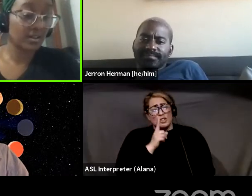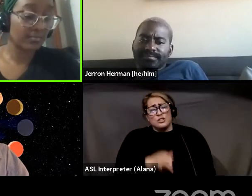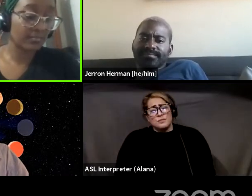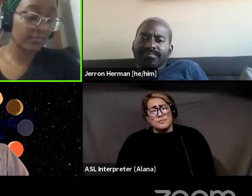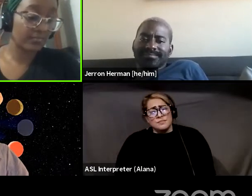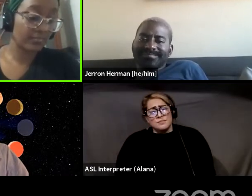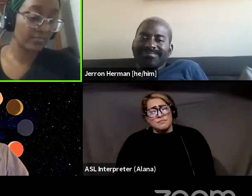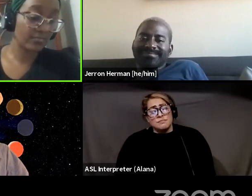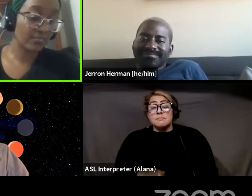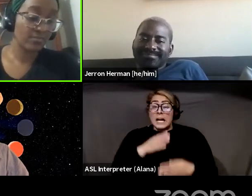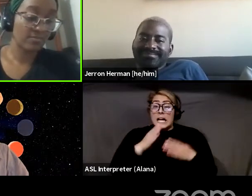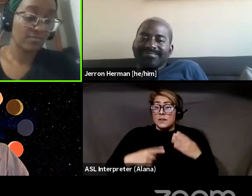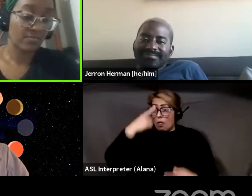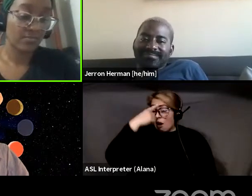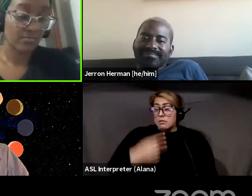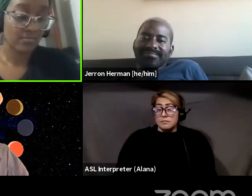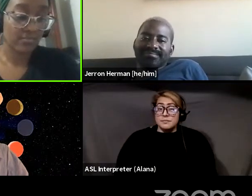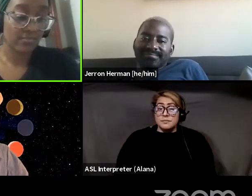In thought.